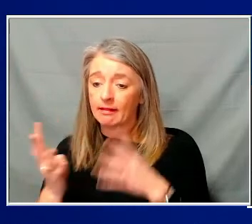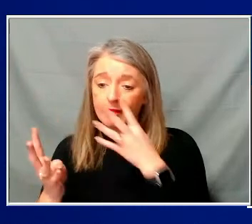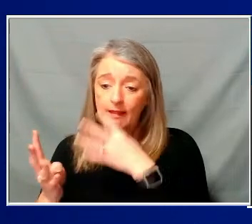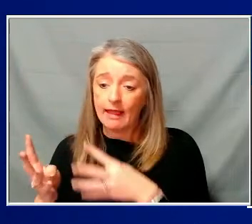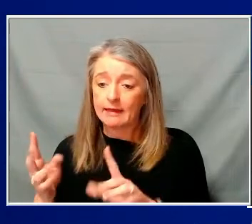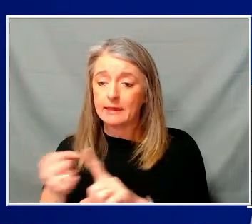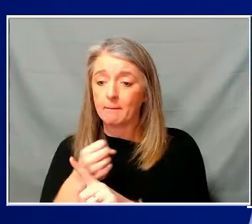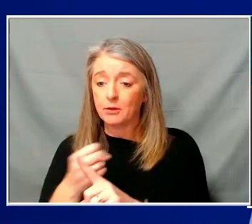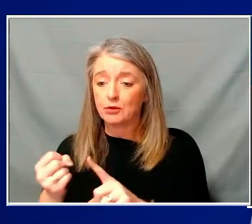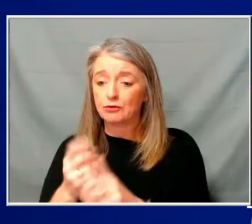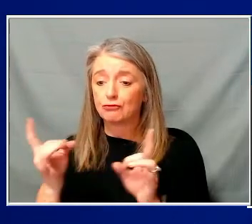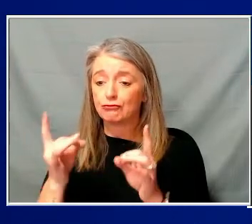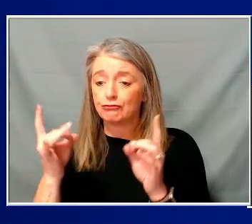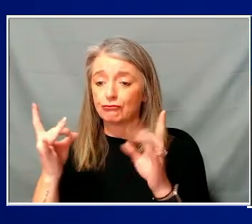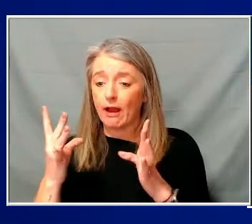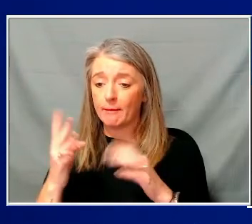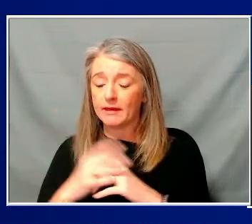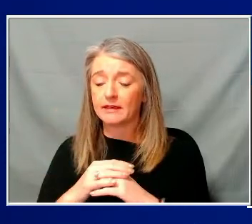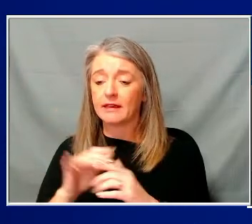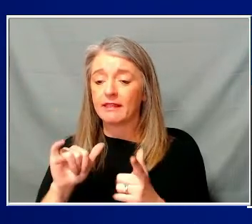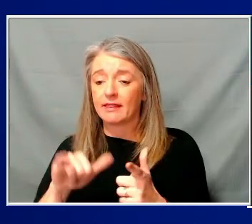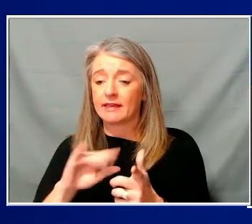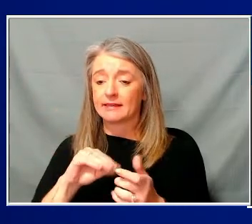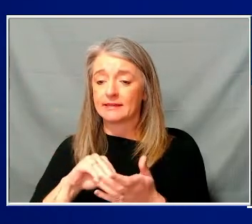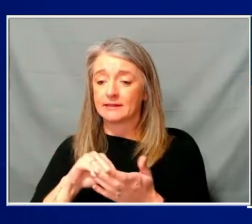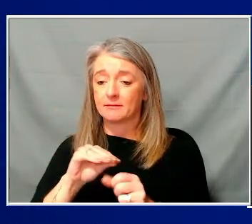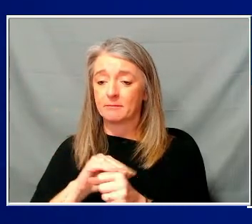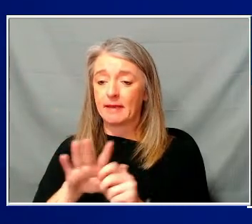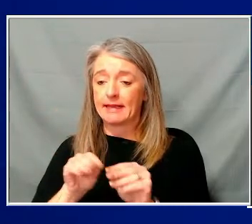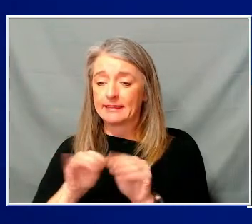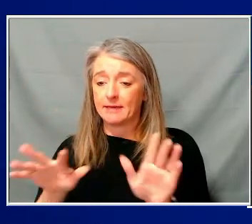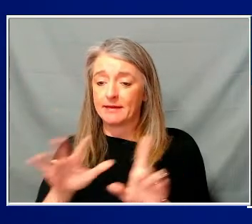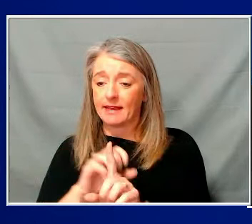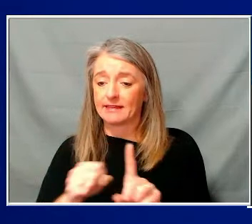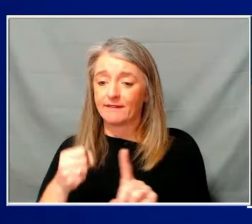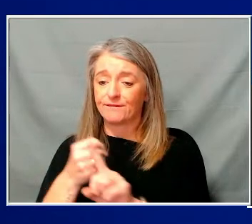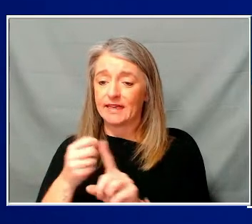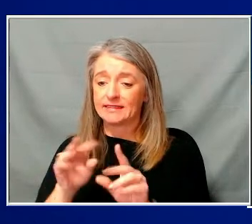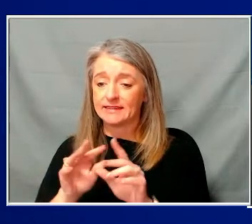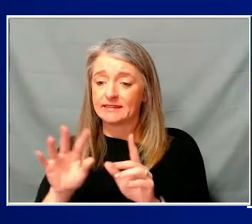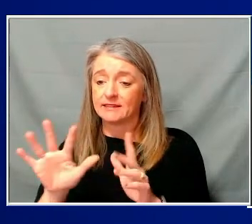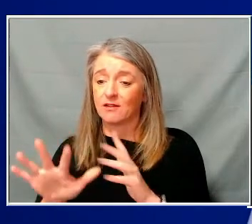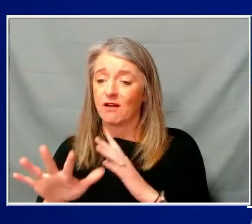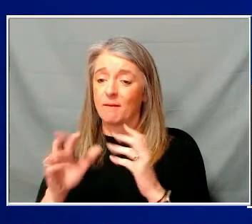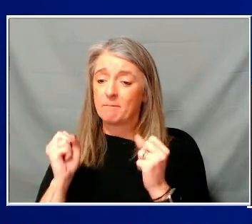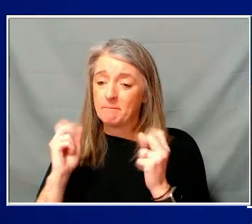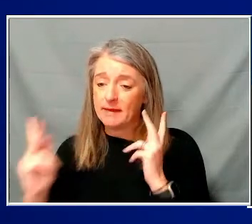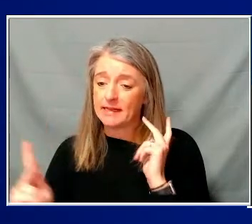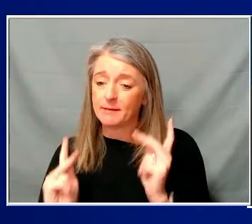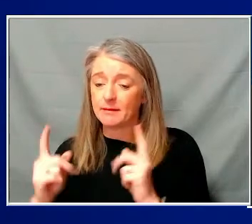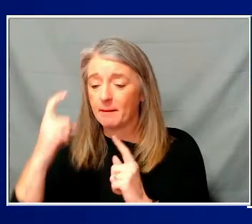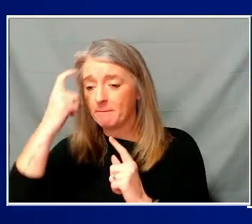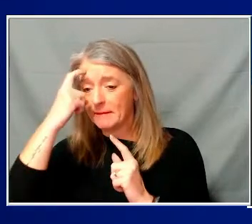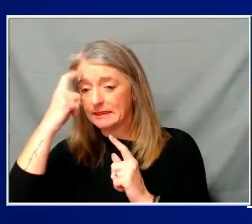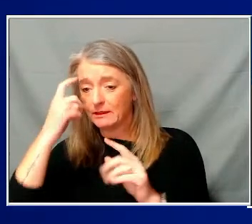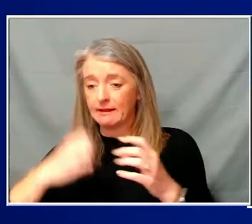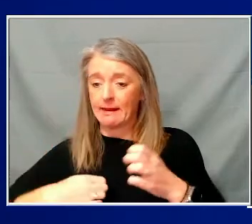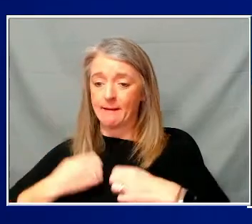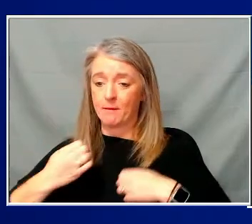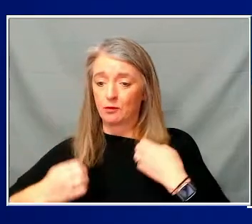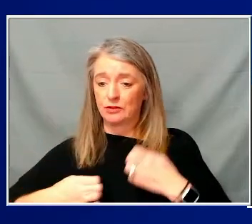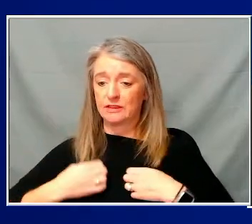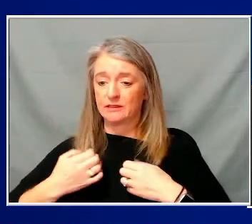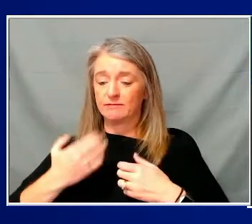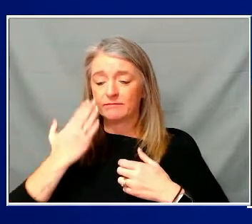know that this pandemic has affected most everybody in different ways, but especially mentally and emotionally. And don't know if